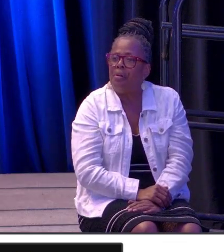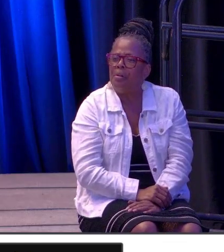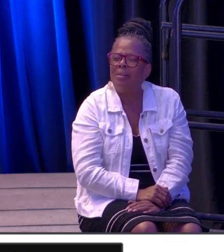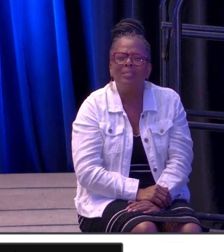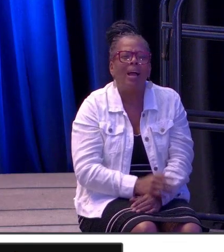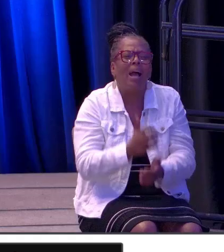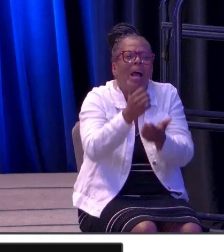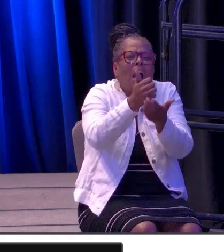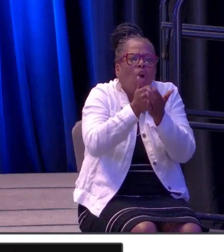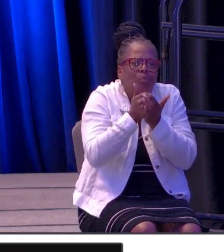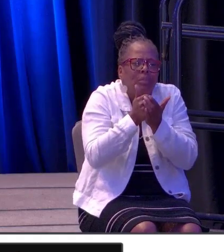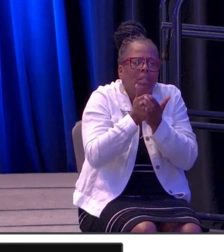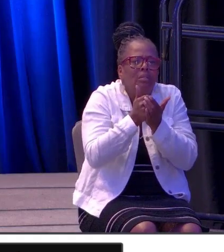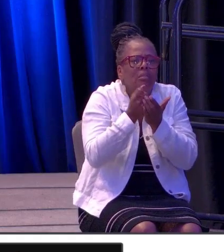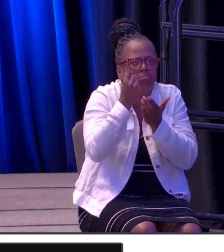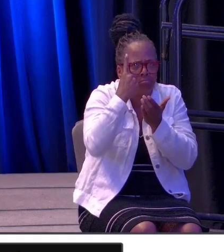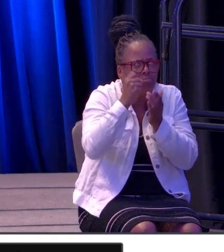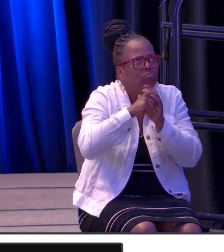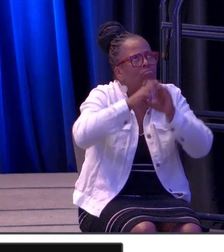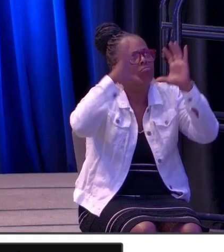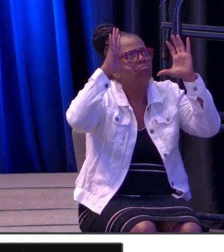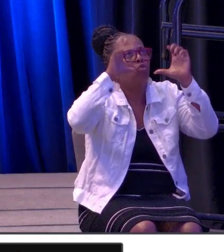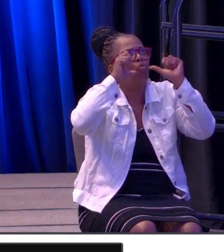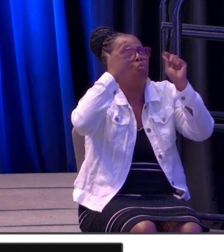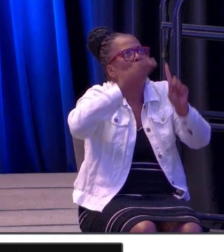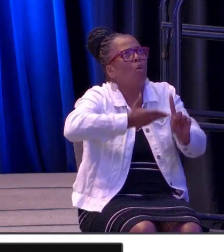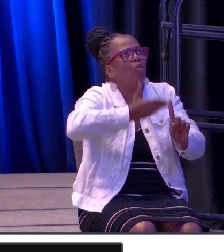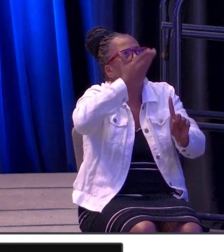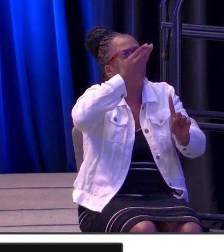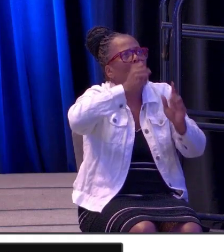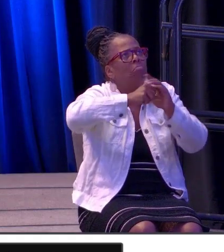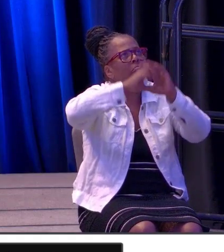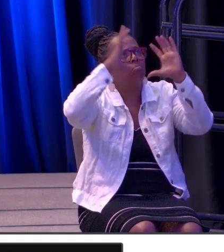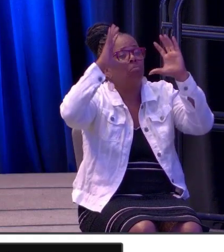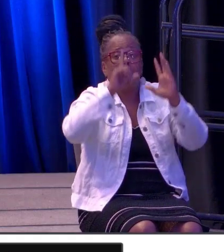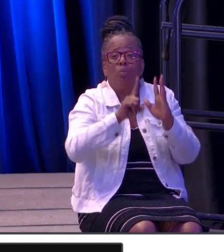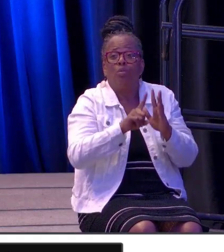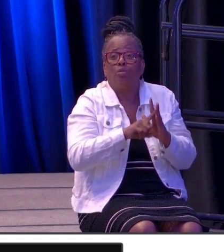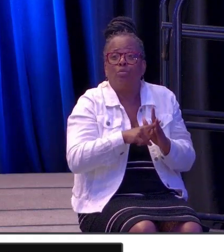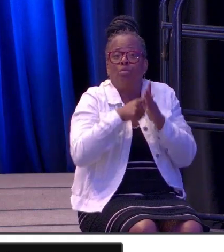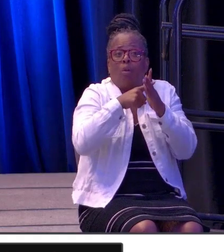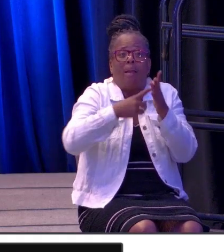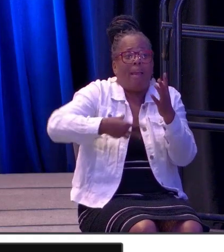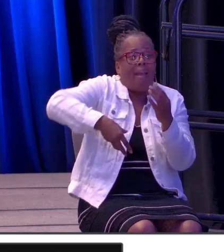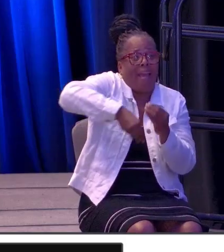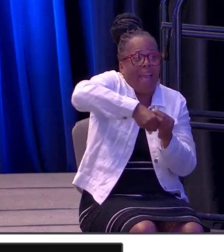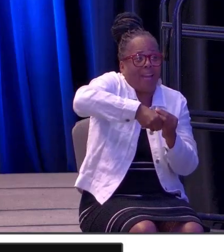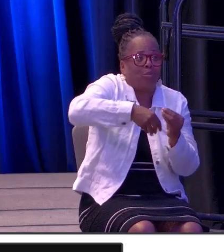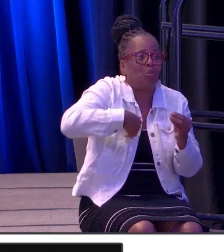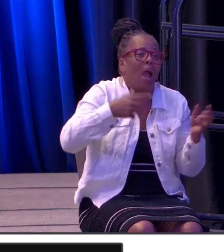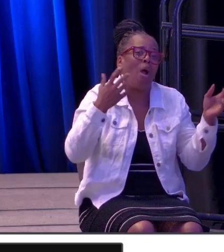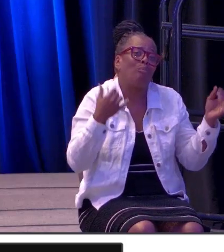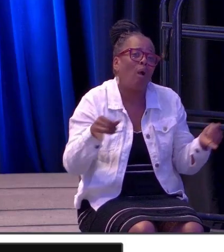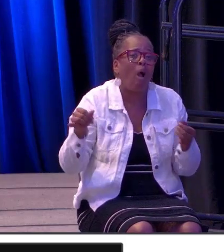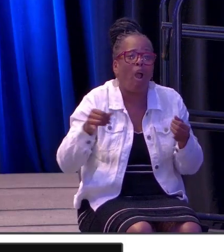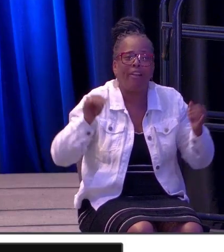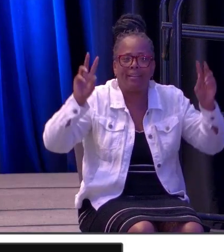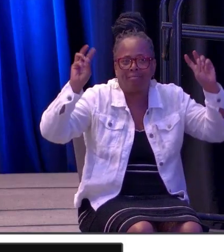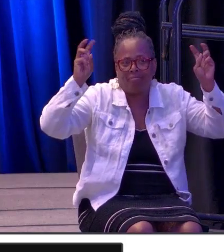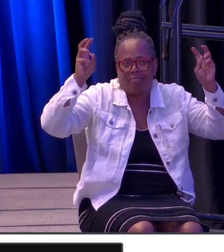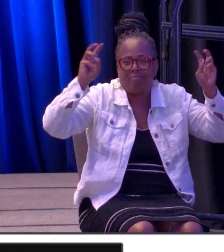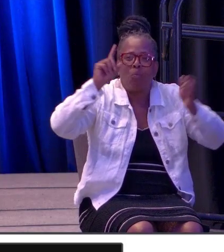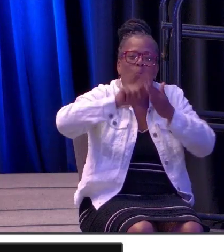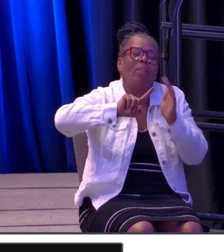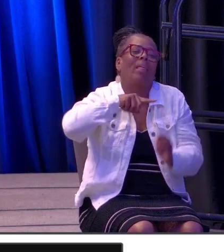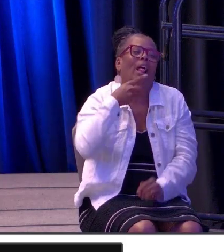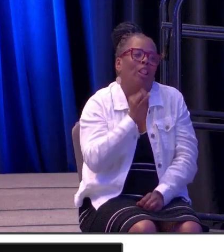some background onto when we start putting them onto our party stage, what that